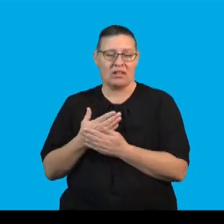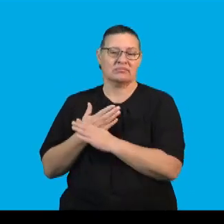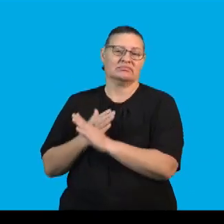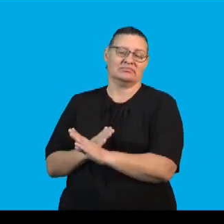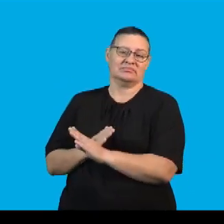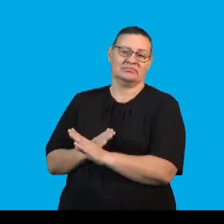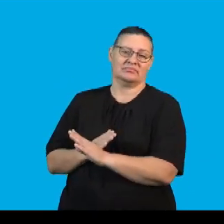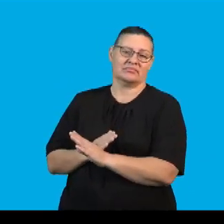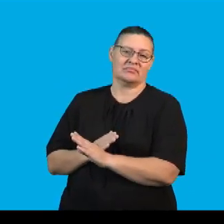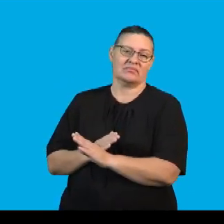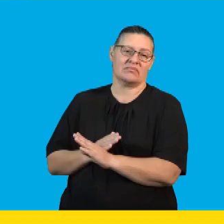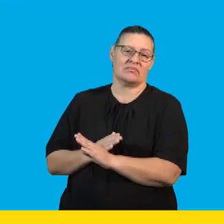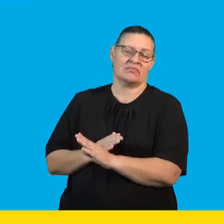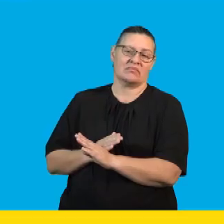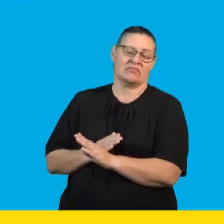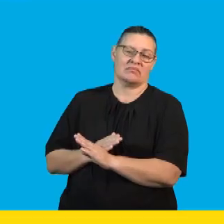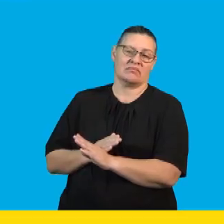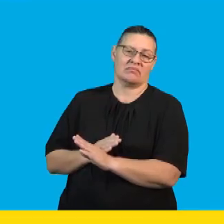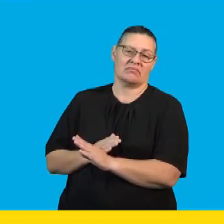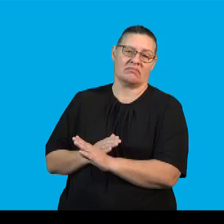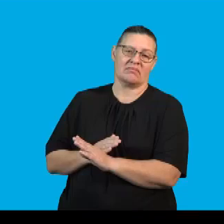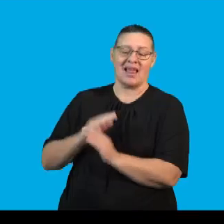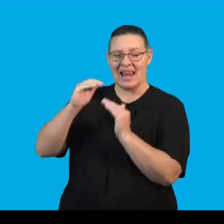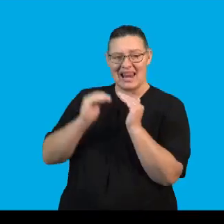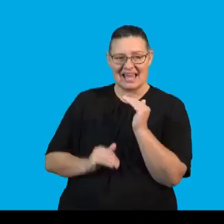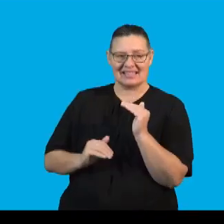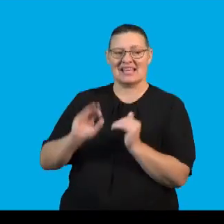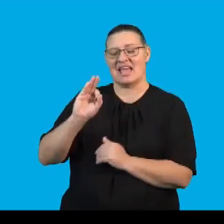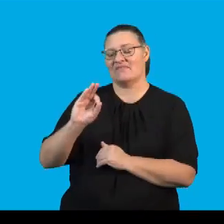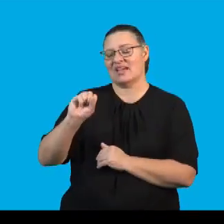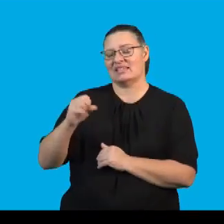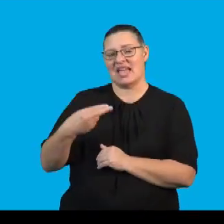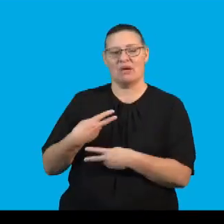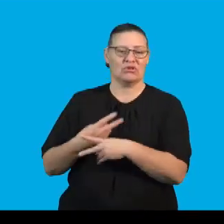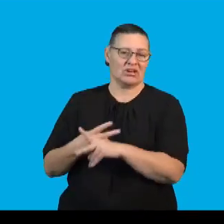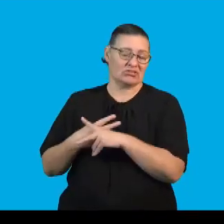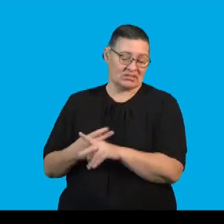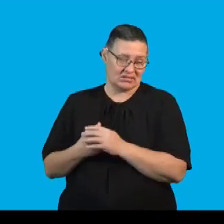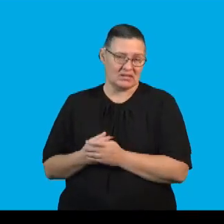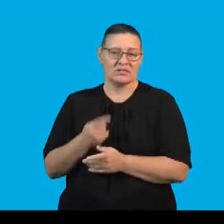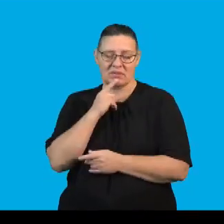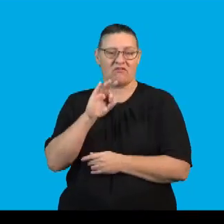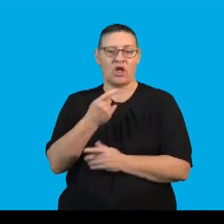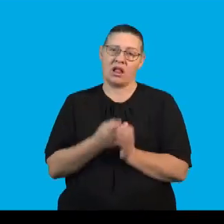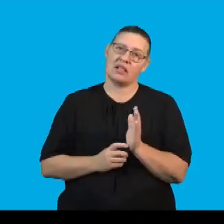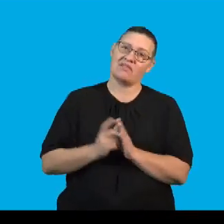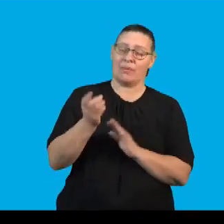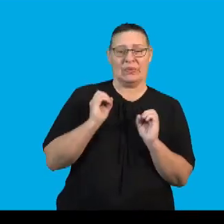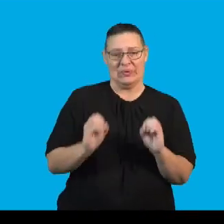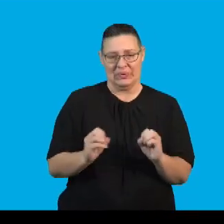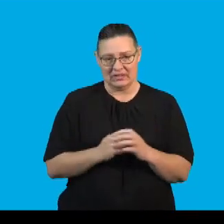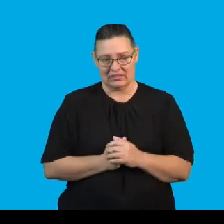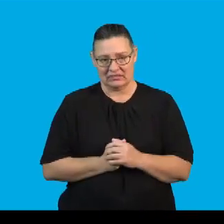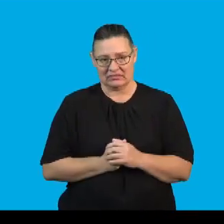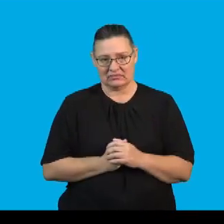inhibit means stop or lessen FSH production. So no follicle starts to